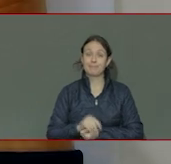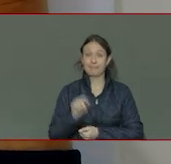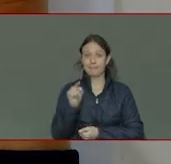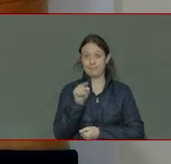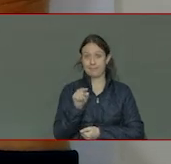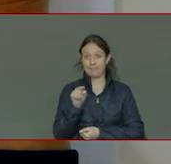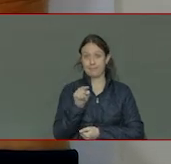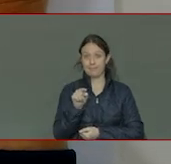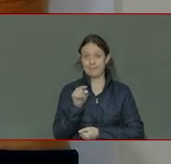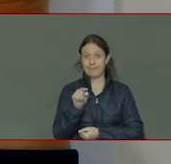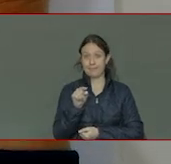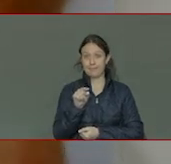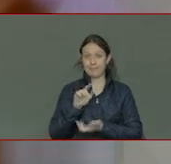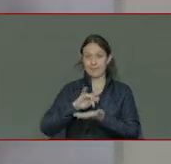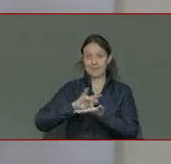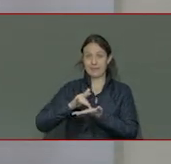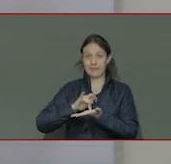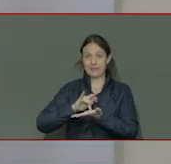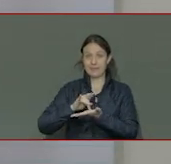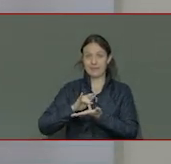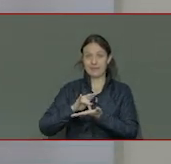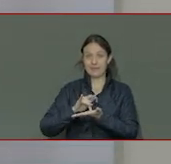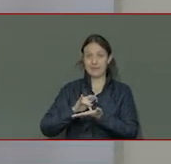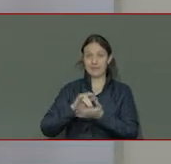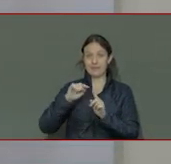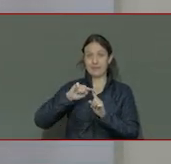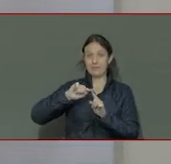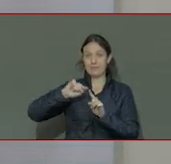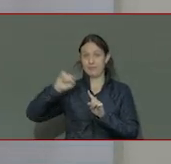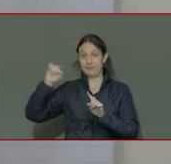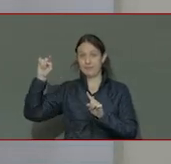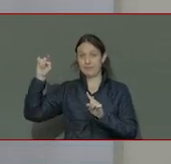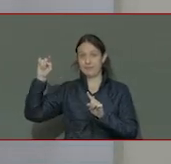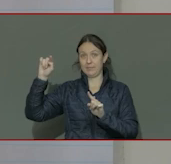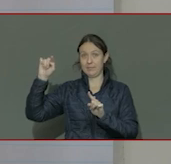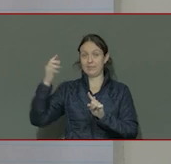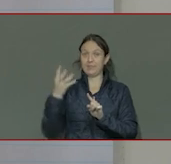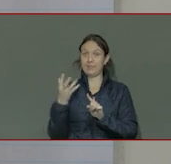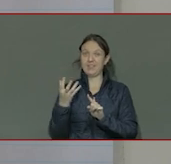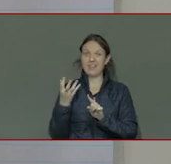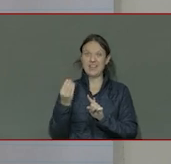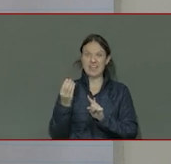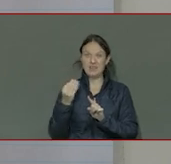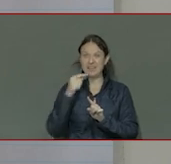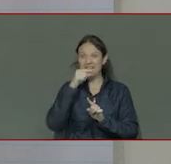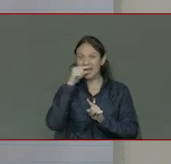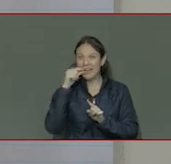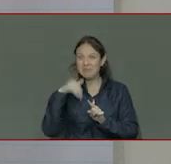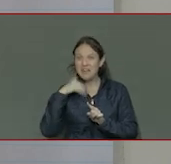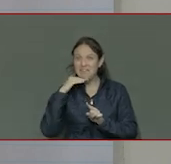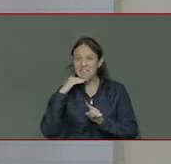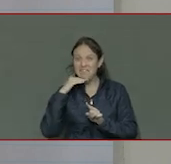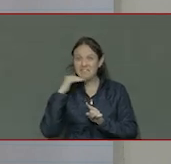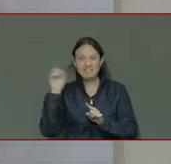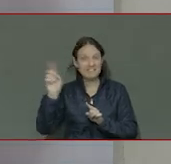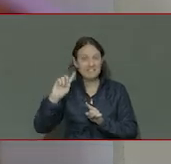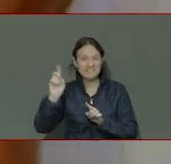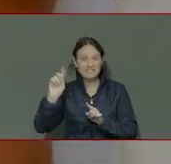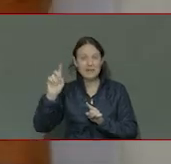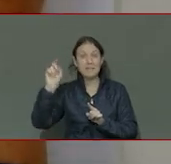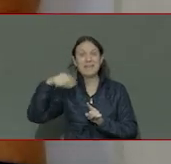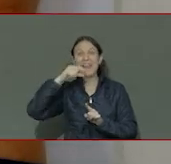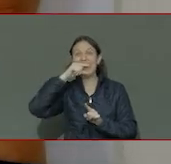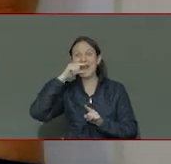the force, and if you put in a number is not a label. So you must name the